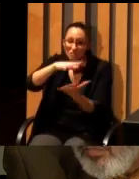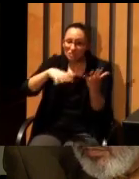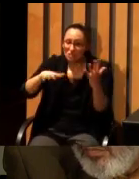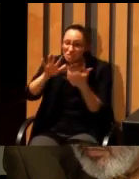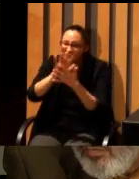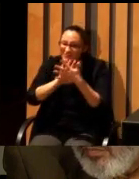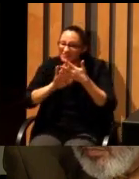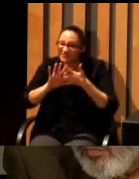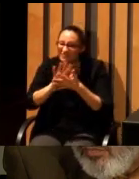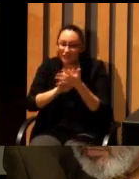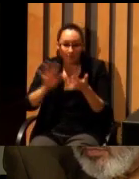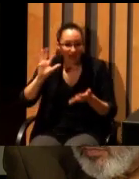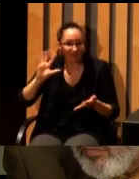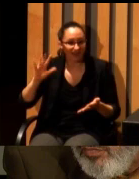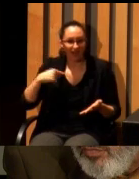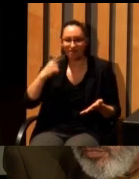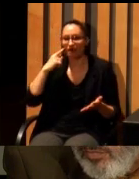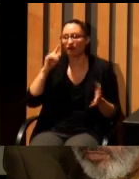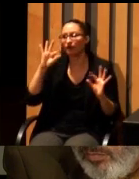than carcinogenic.